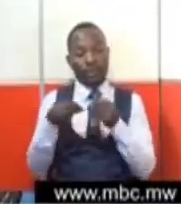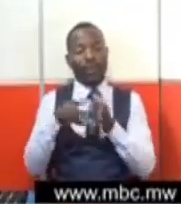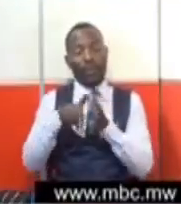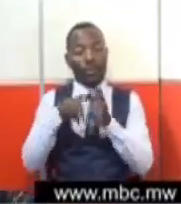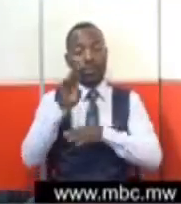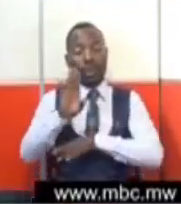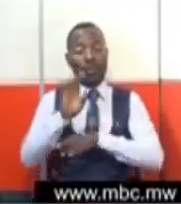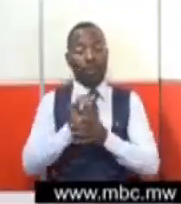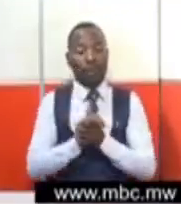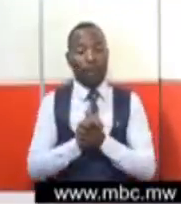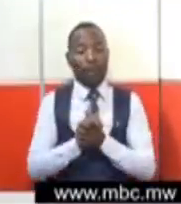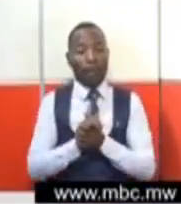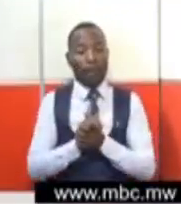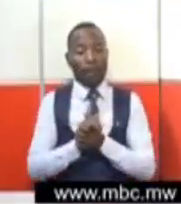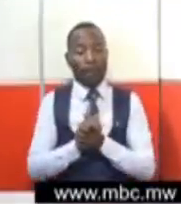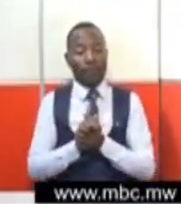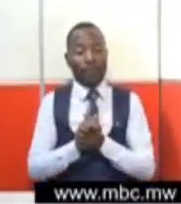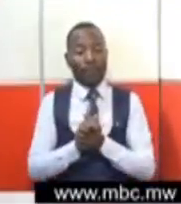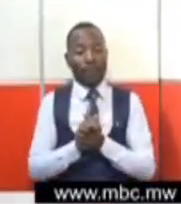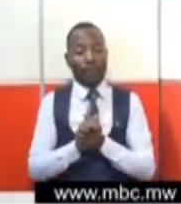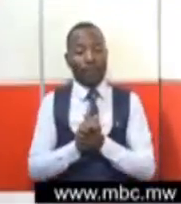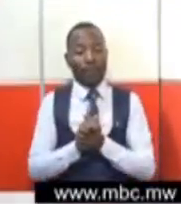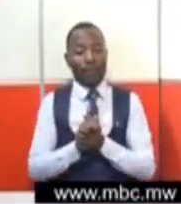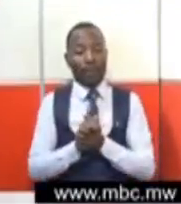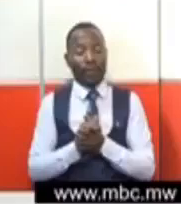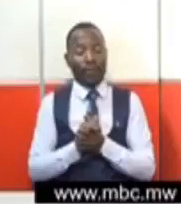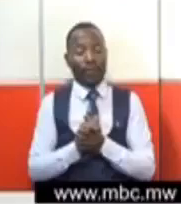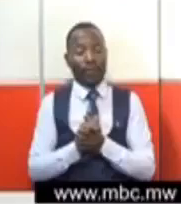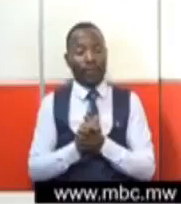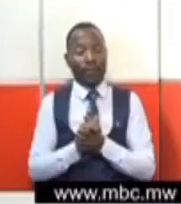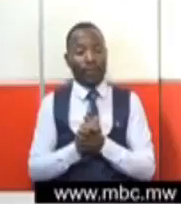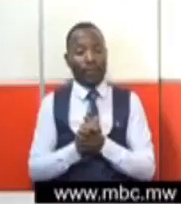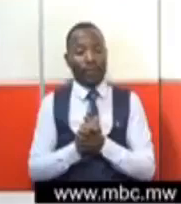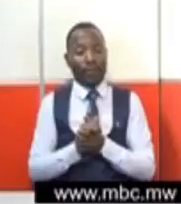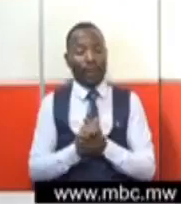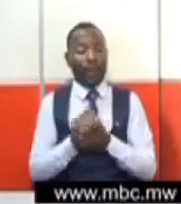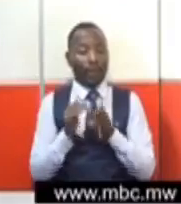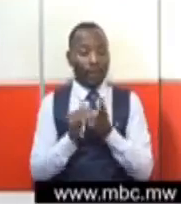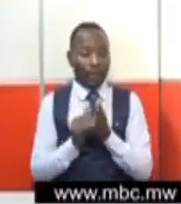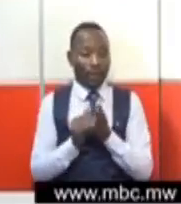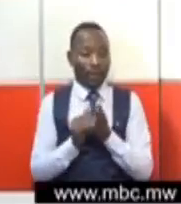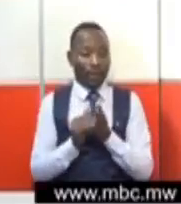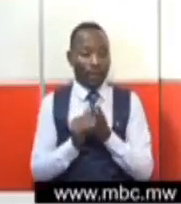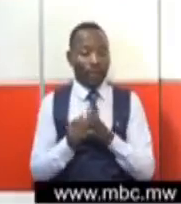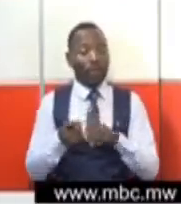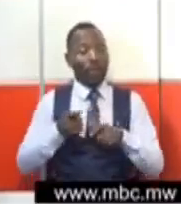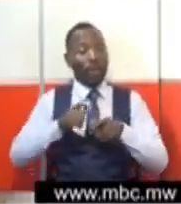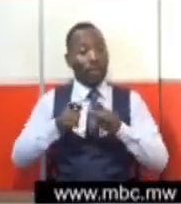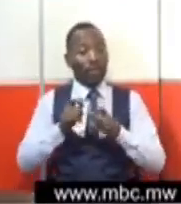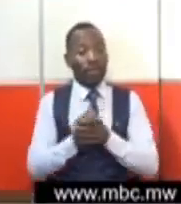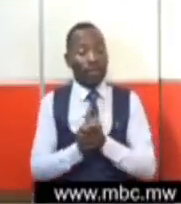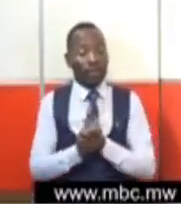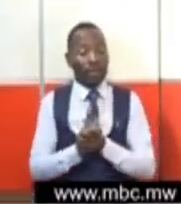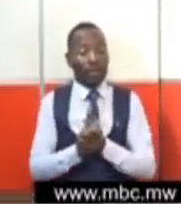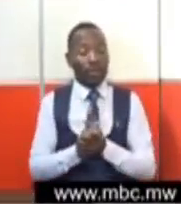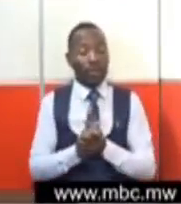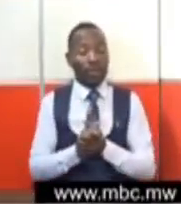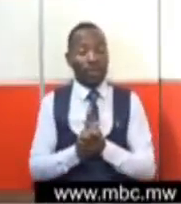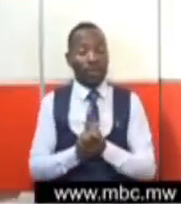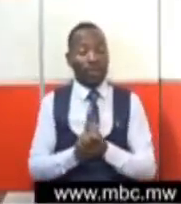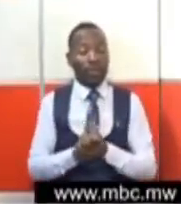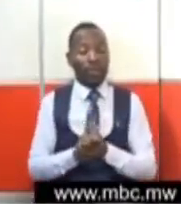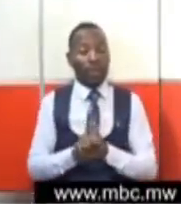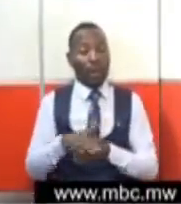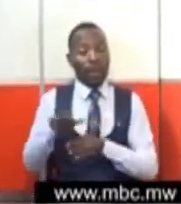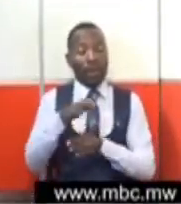proposal to procure dairy animals. These are improved breeds, but also to renovate their milking vacuum group house, but